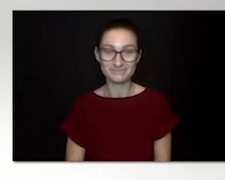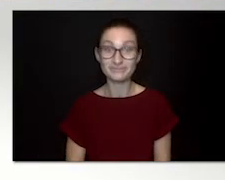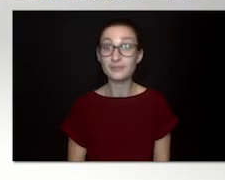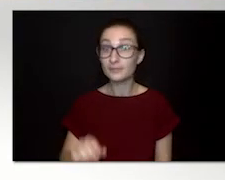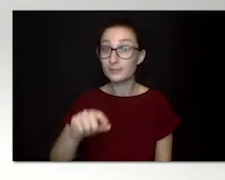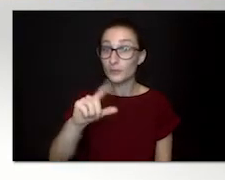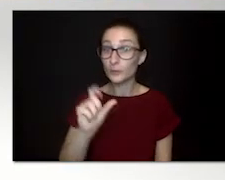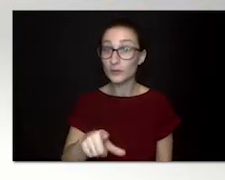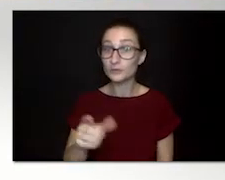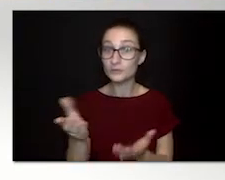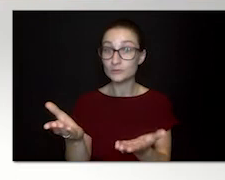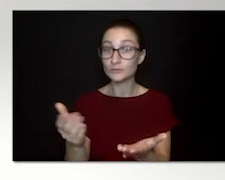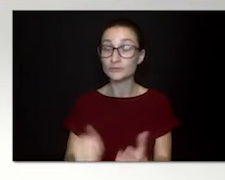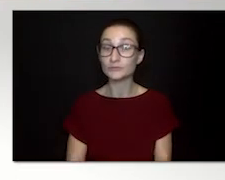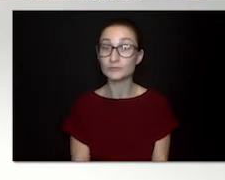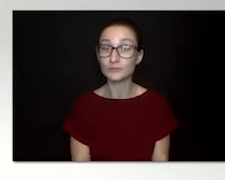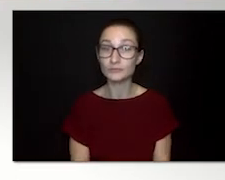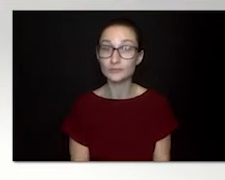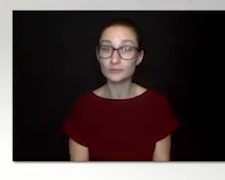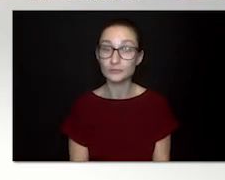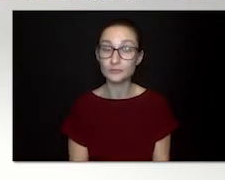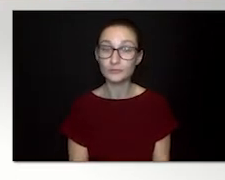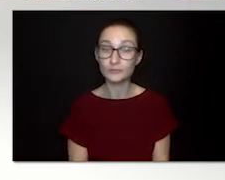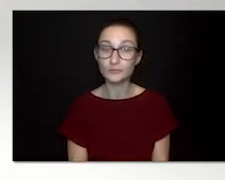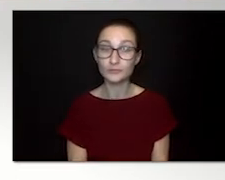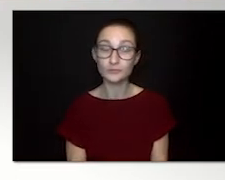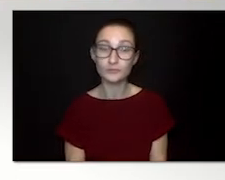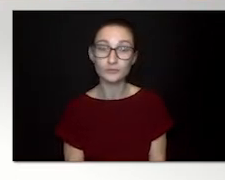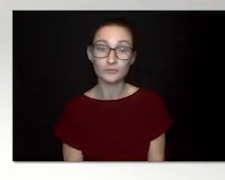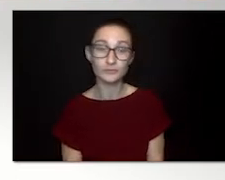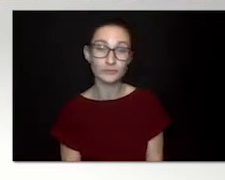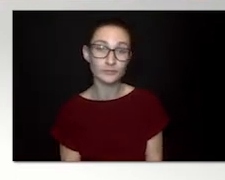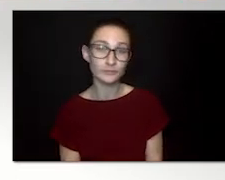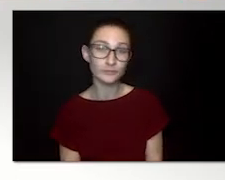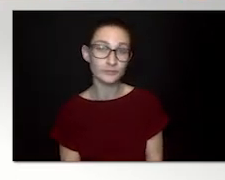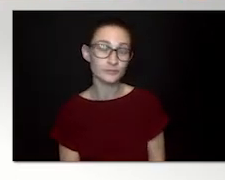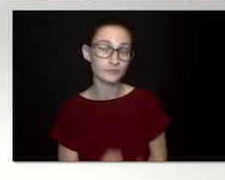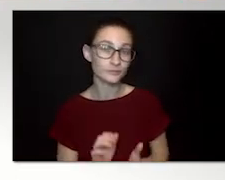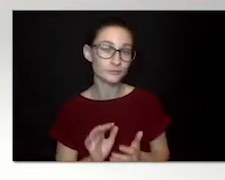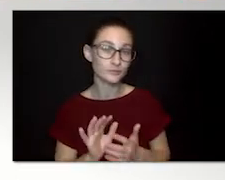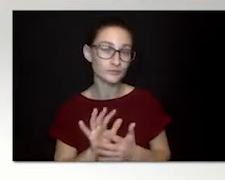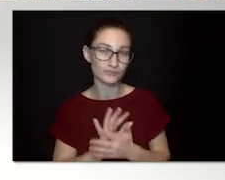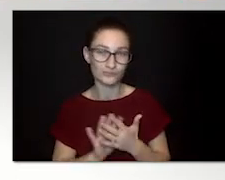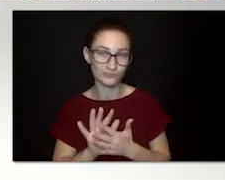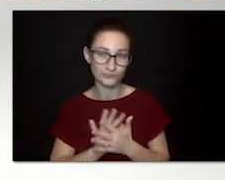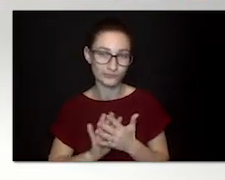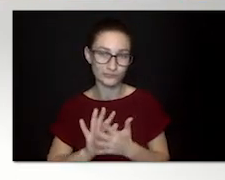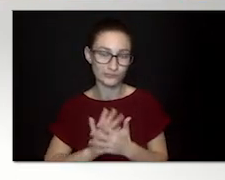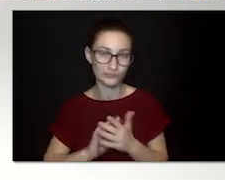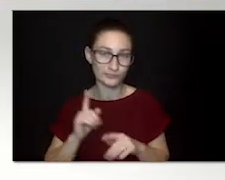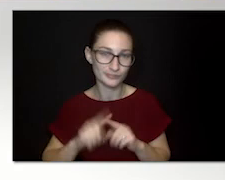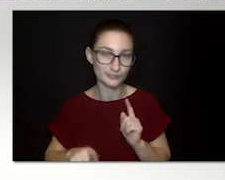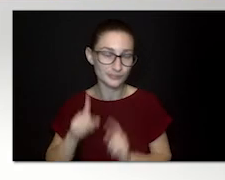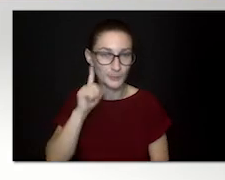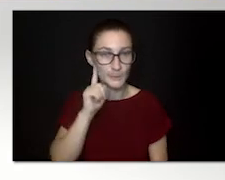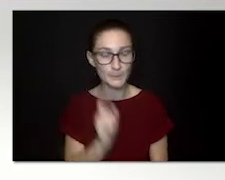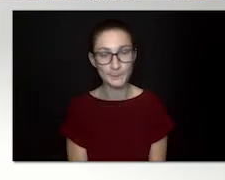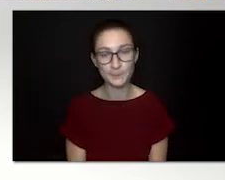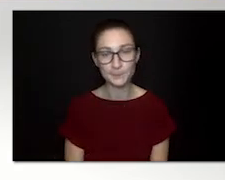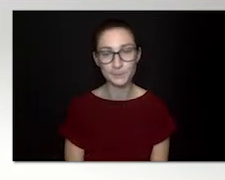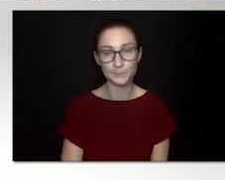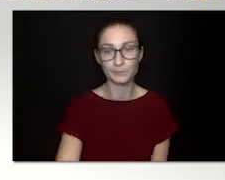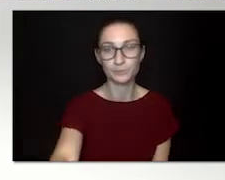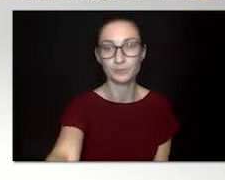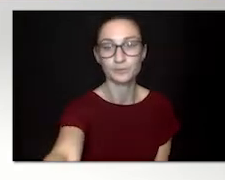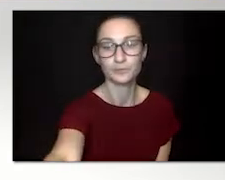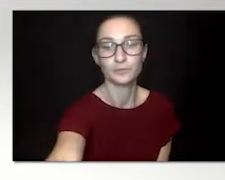Yes, let's go just for some questions. If you have, or you're initially going through an attorney to file, they can request